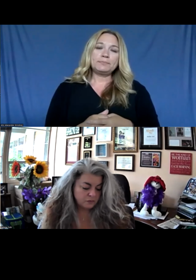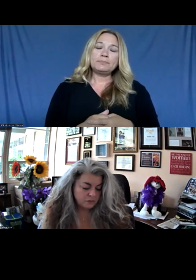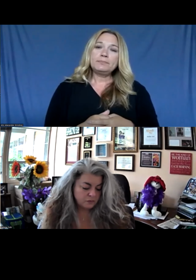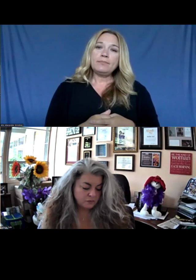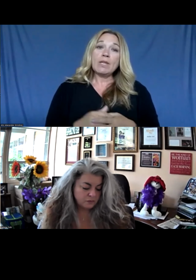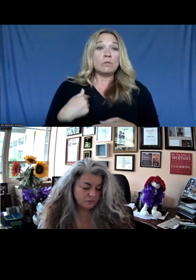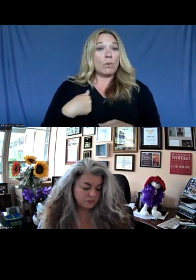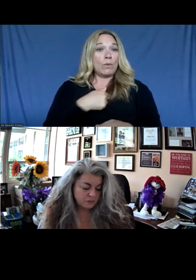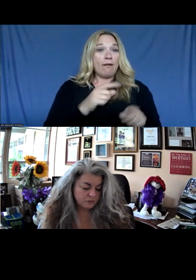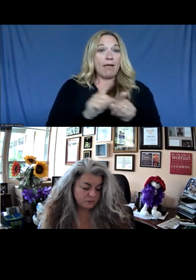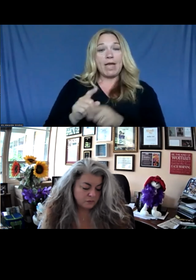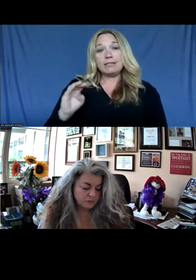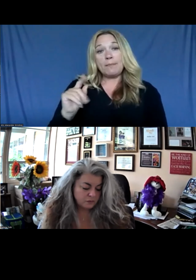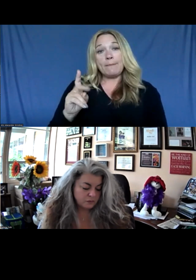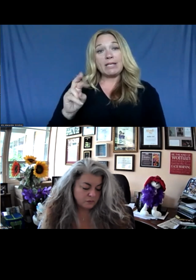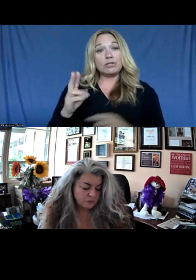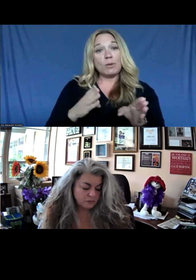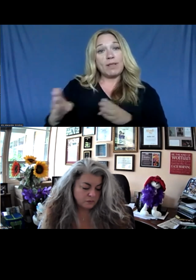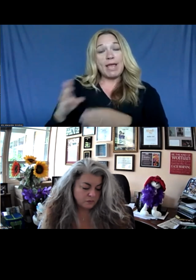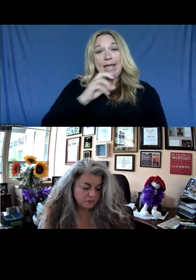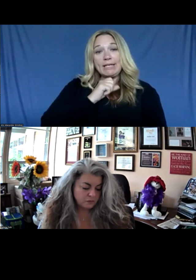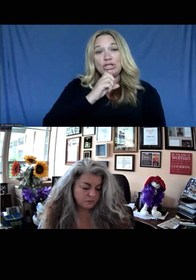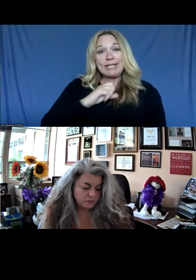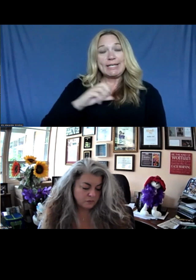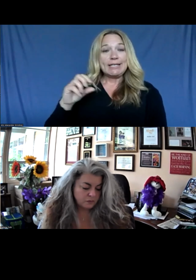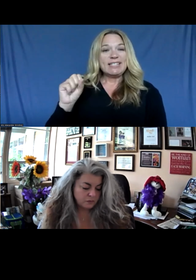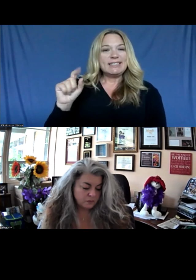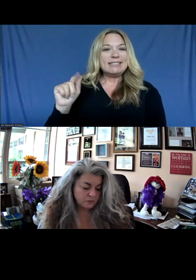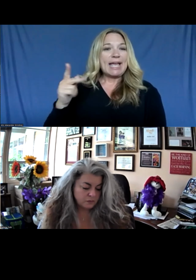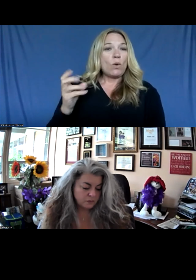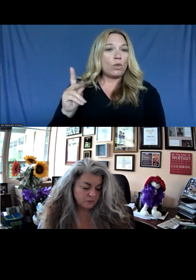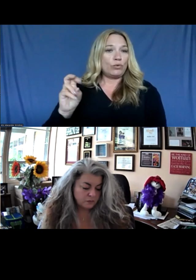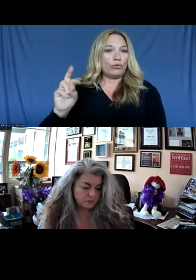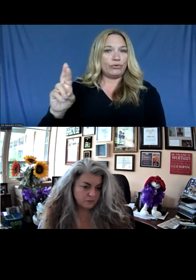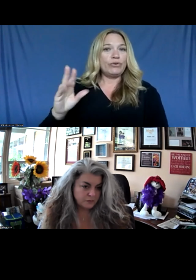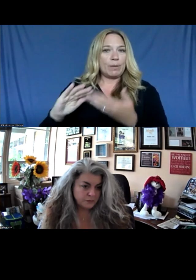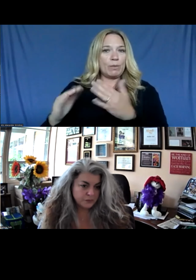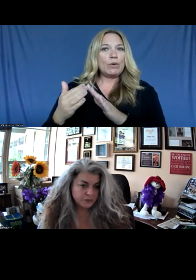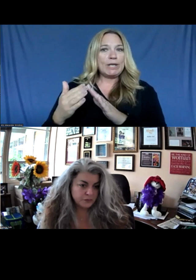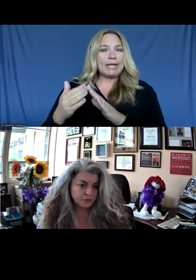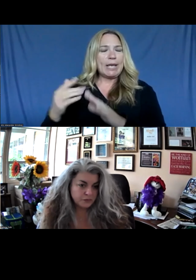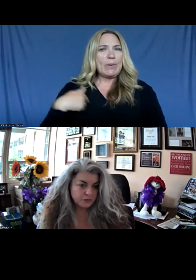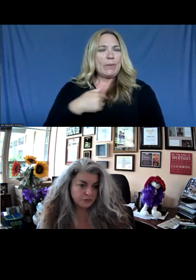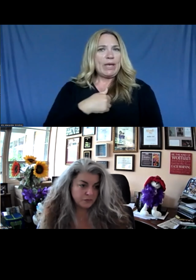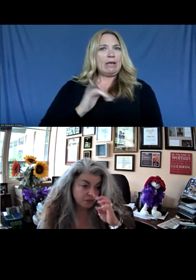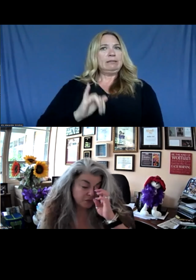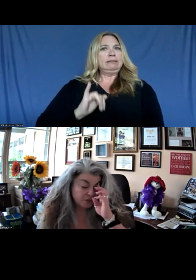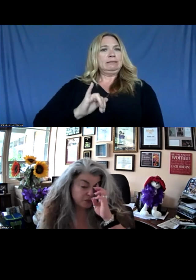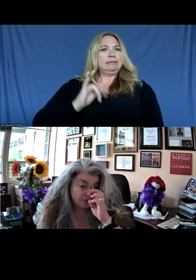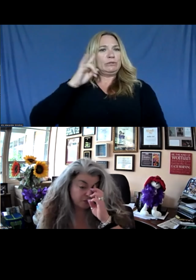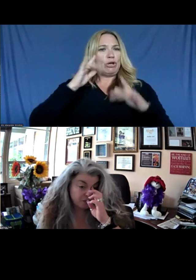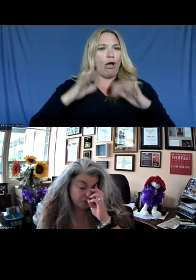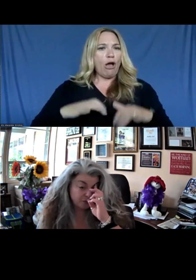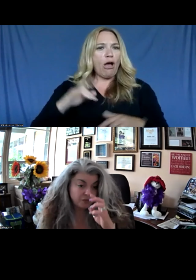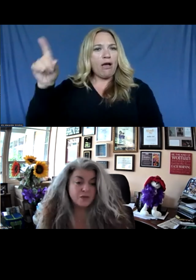of the Master Plan on Aging stakeholder community, we were sort of shocked that the governor's budget